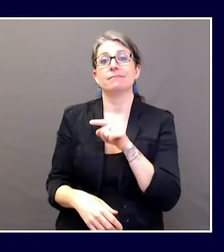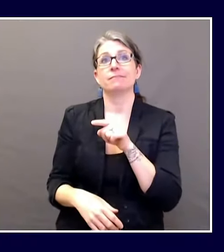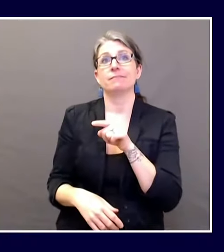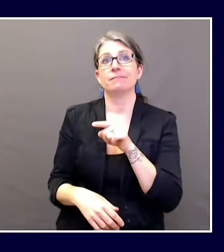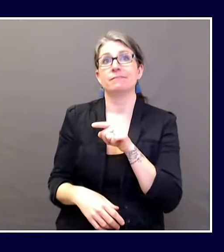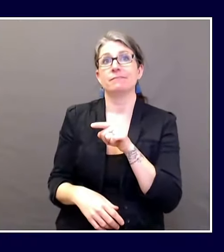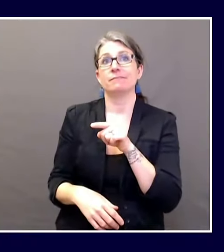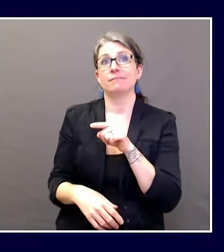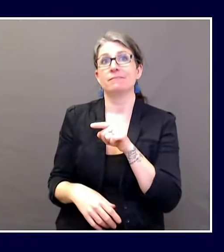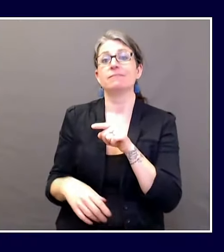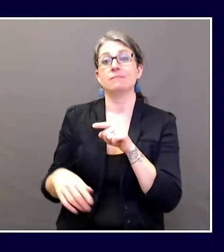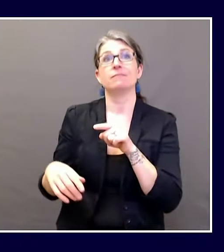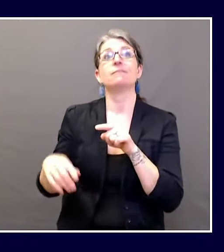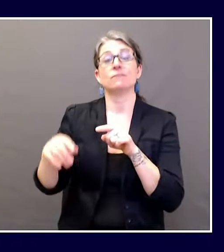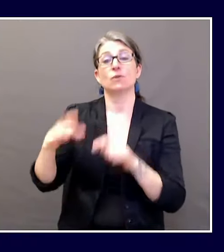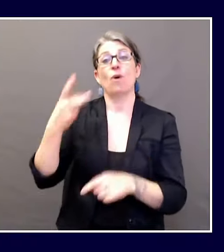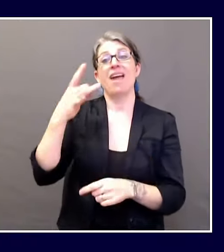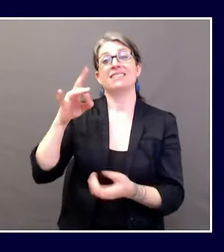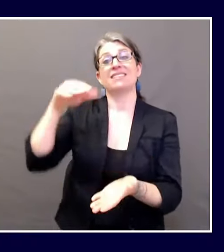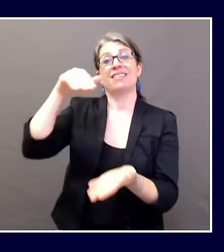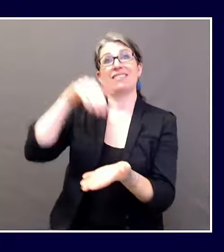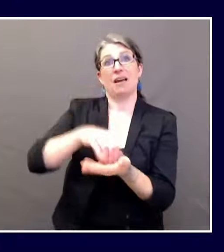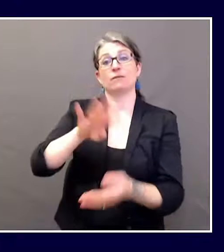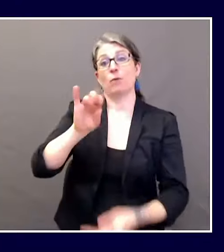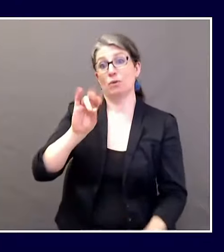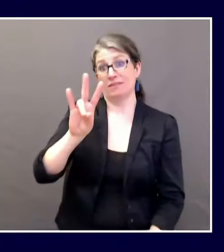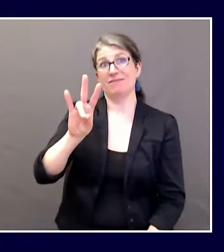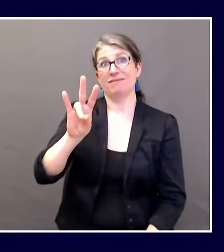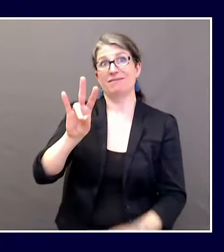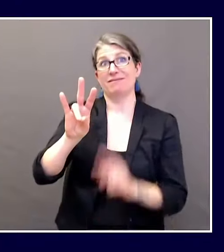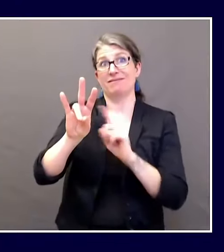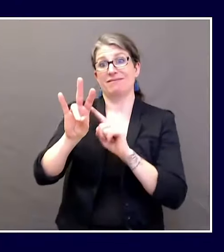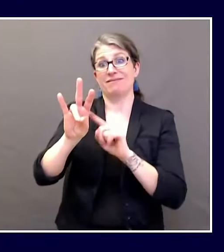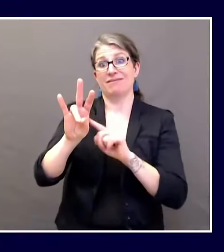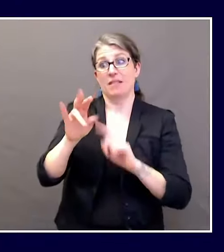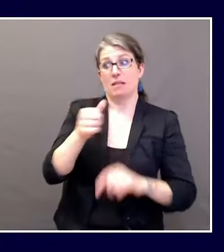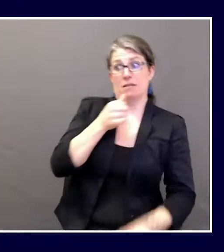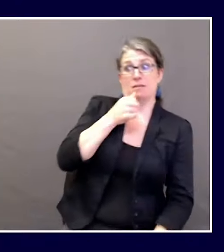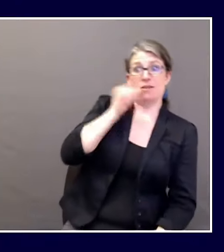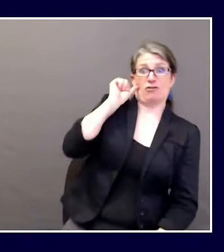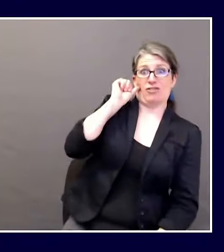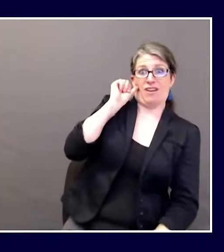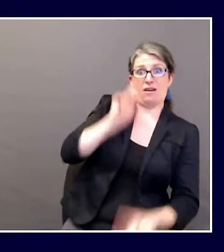18,407 doses of COVID-19 vaccine yesterday alone.